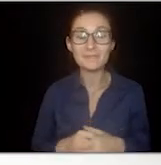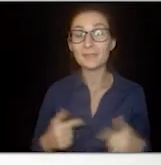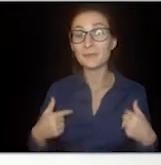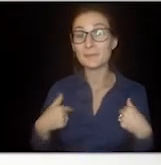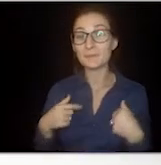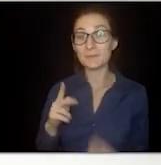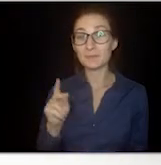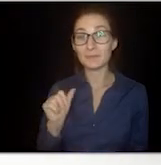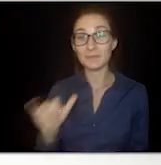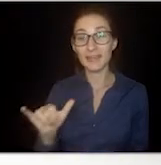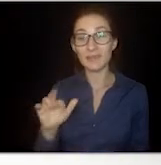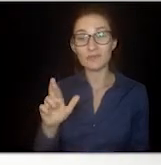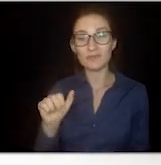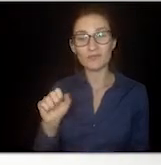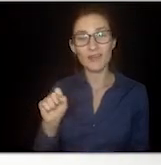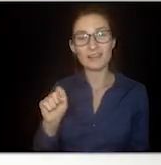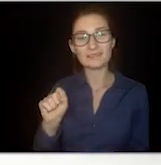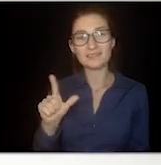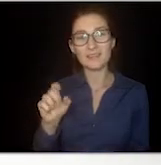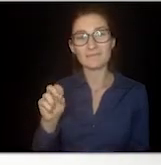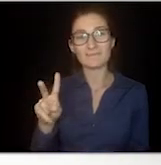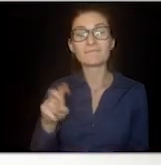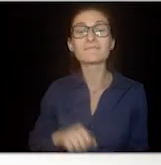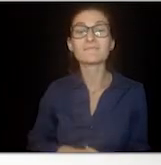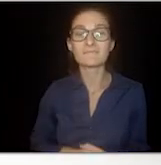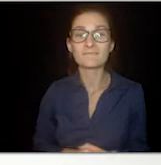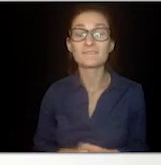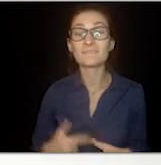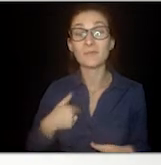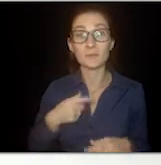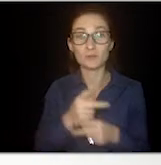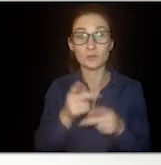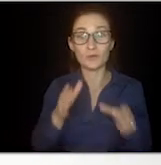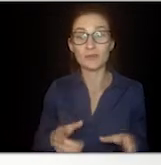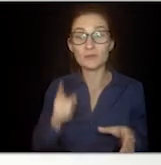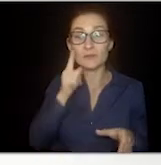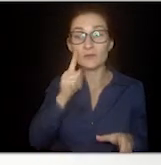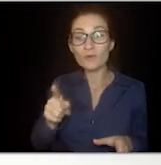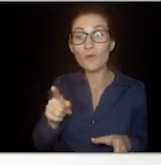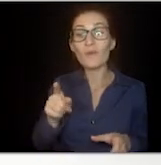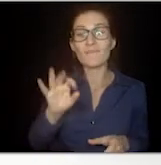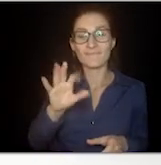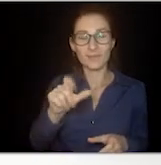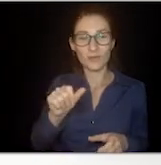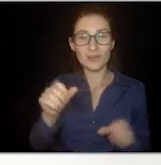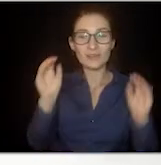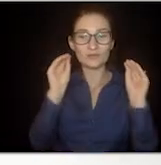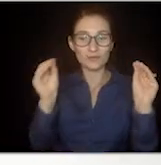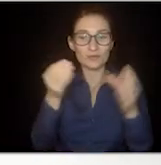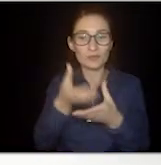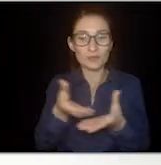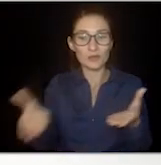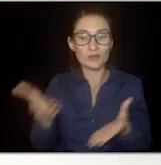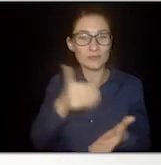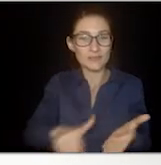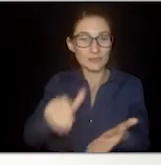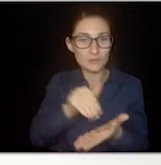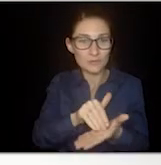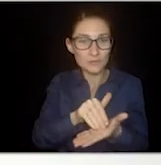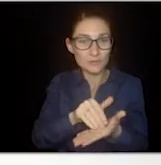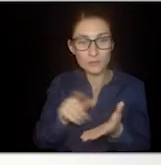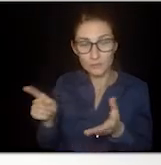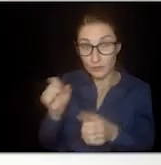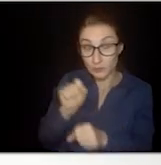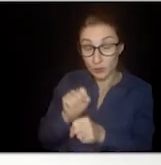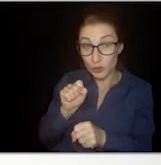one. So I'm Kay Ratzlaff, and I am the supervisor at the Florida Instructional Materials Center. Oh, we